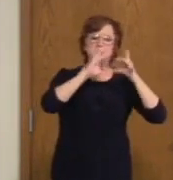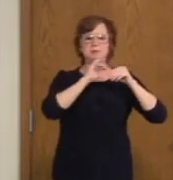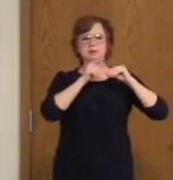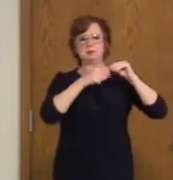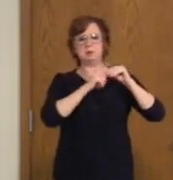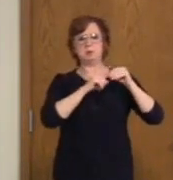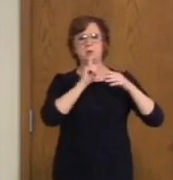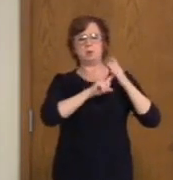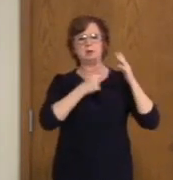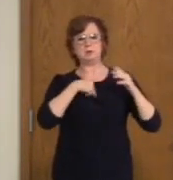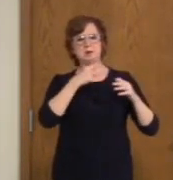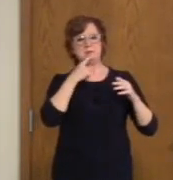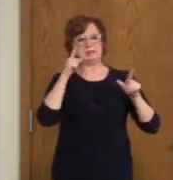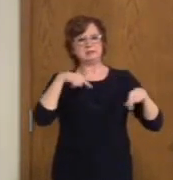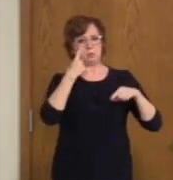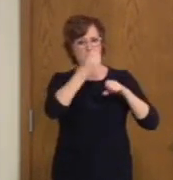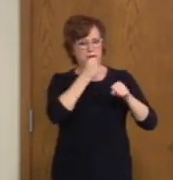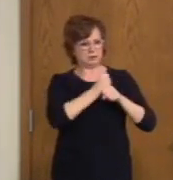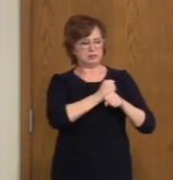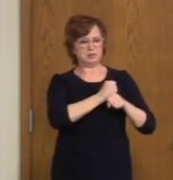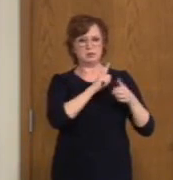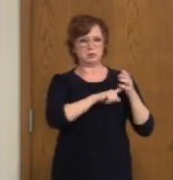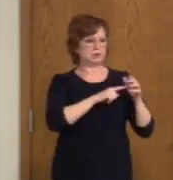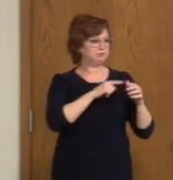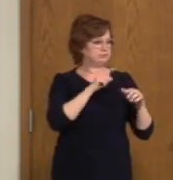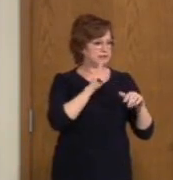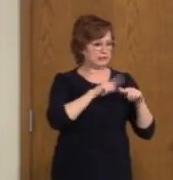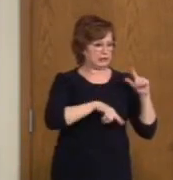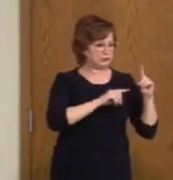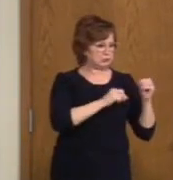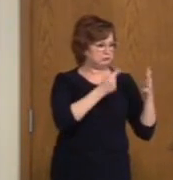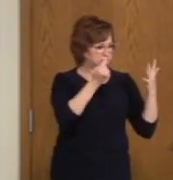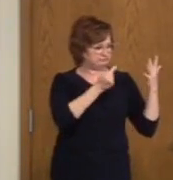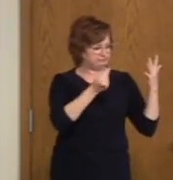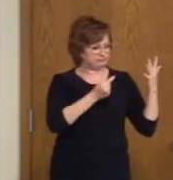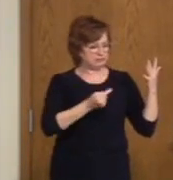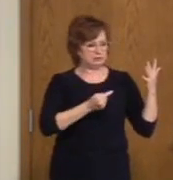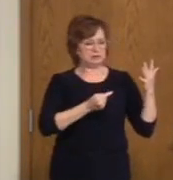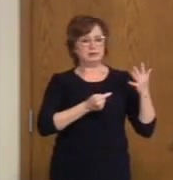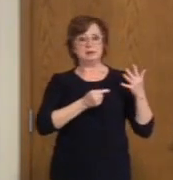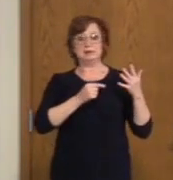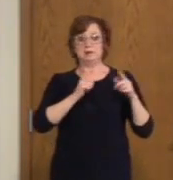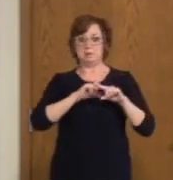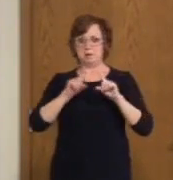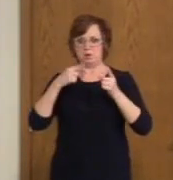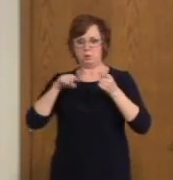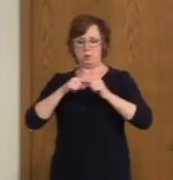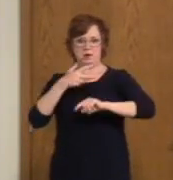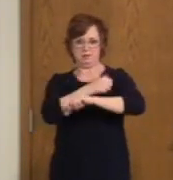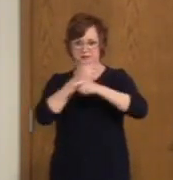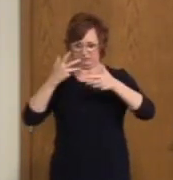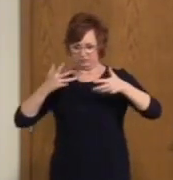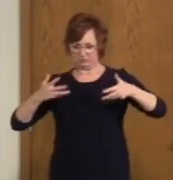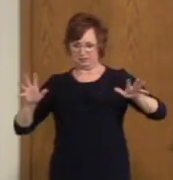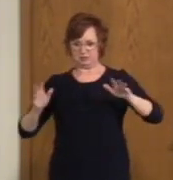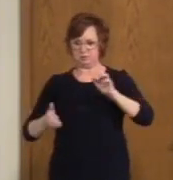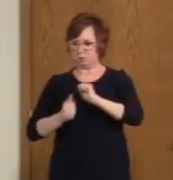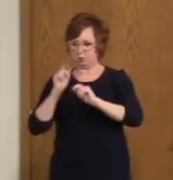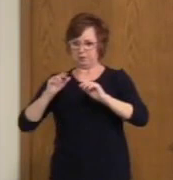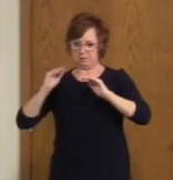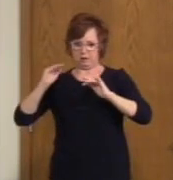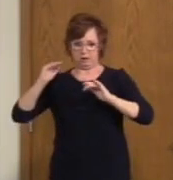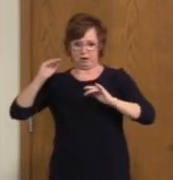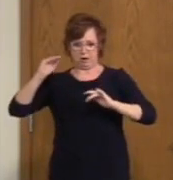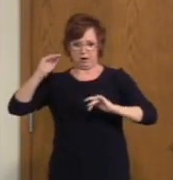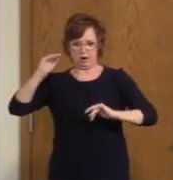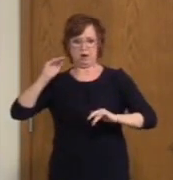year, but things that we will be able to do again soon enough when we have the majority of Saskatchewan residents vaccinated. So in the coming days, you're